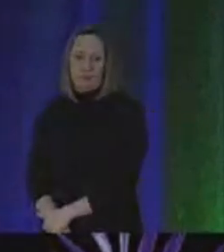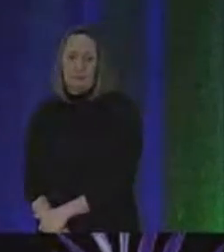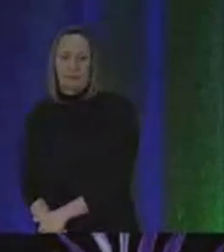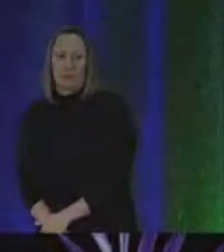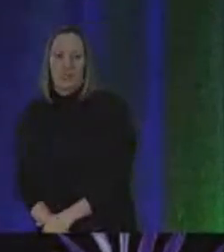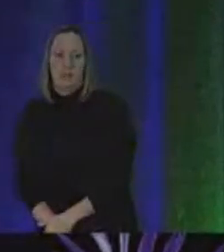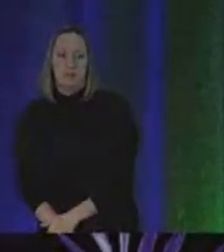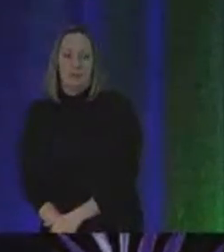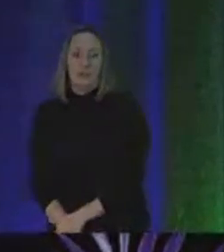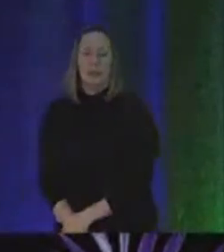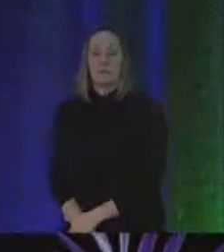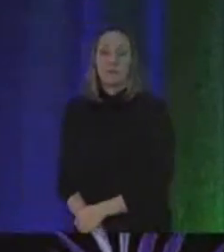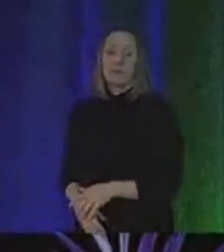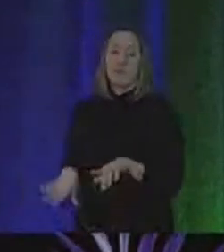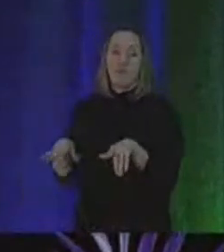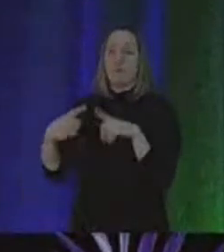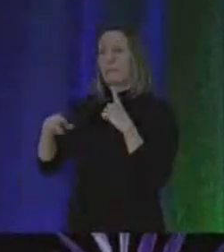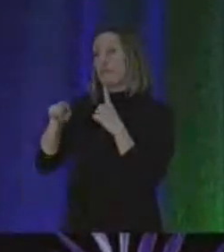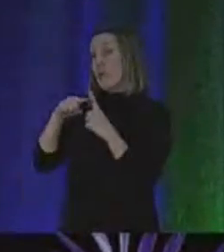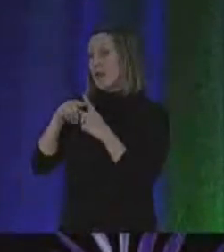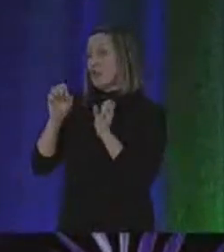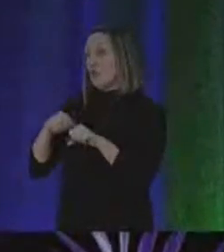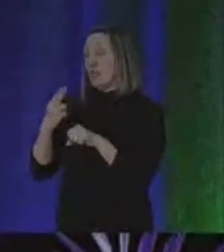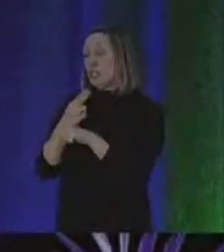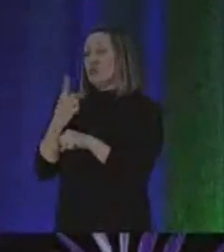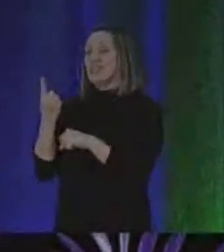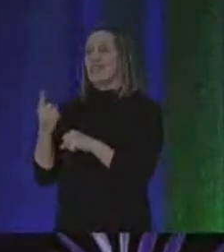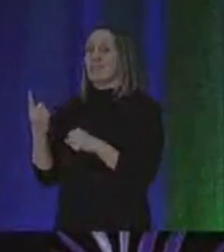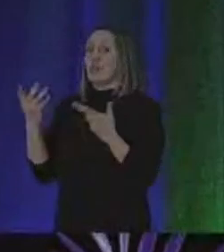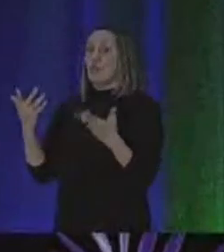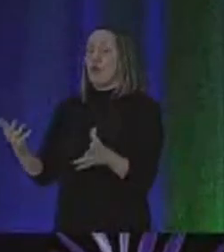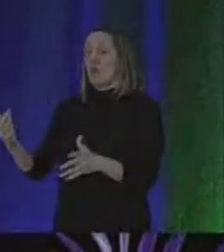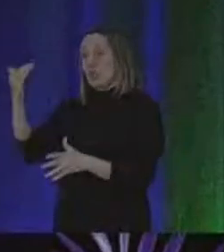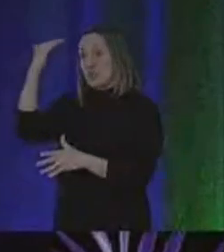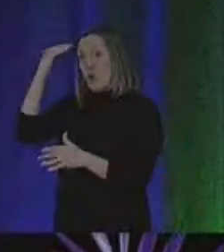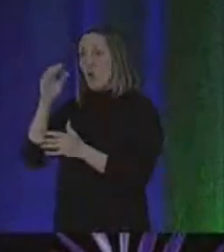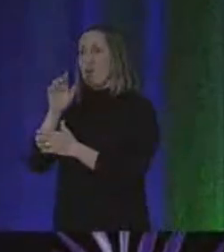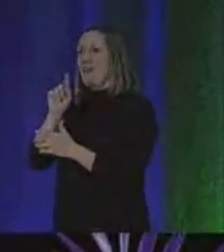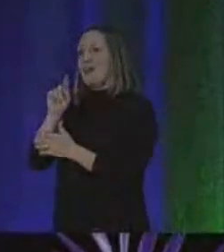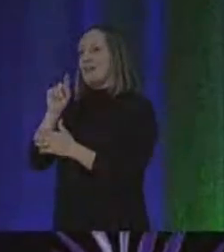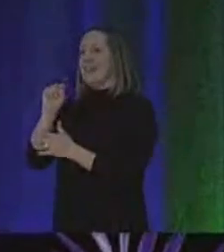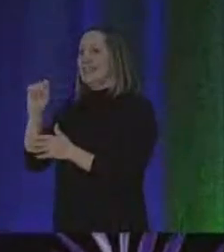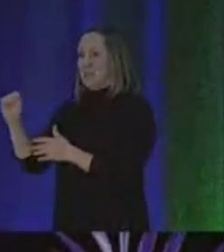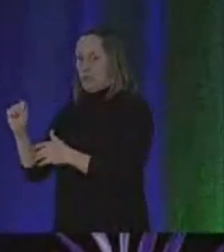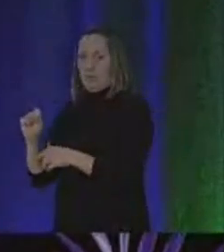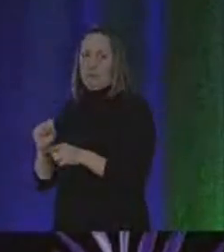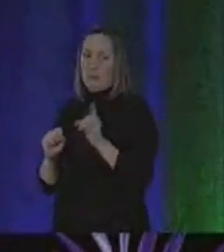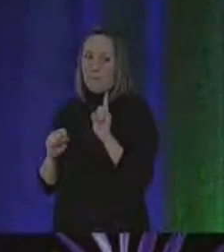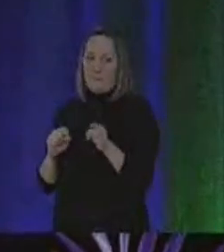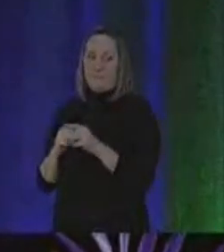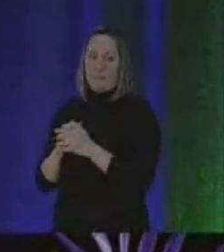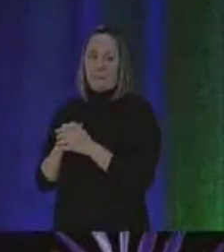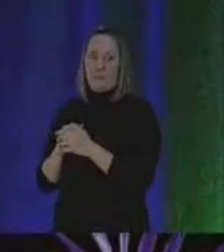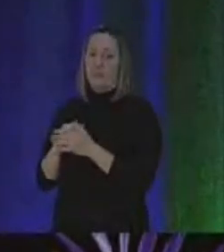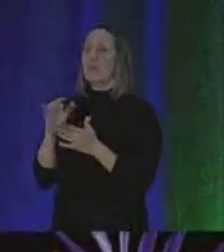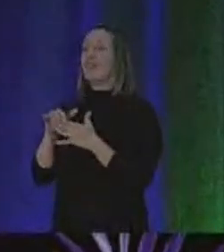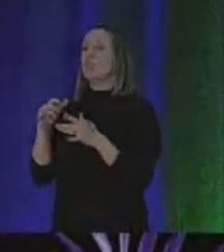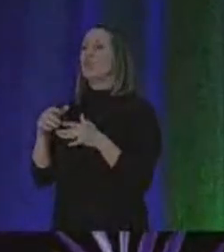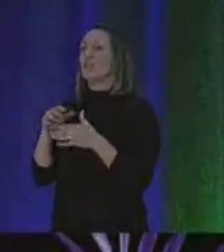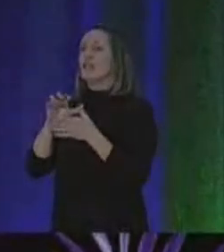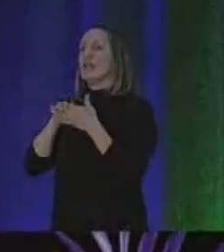Now, the benefit of this is you can use something you're already familiar with. This is TypeScript. This is with a scripting